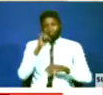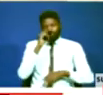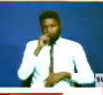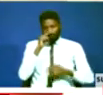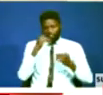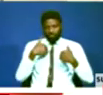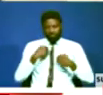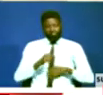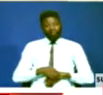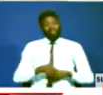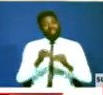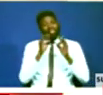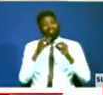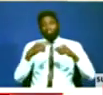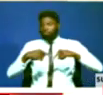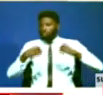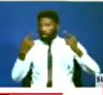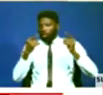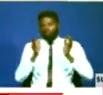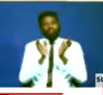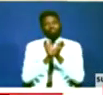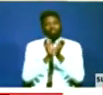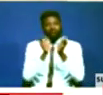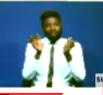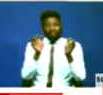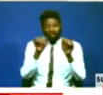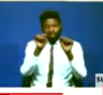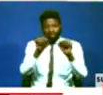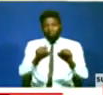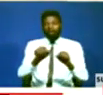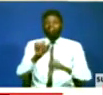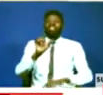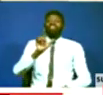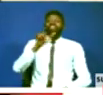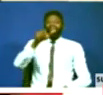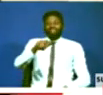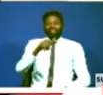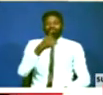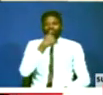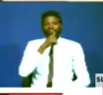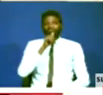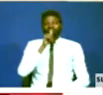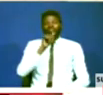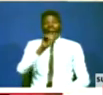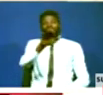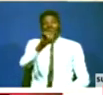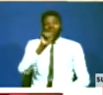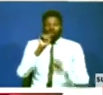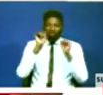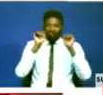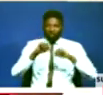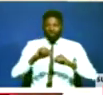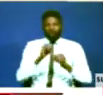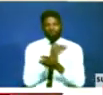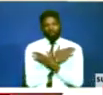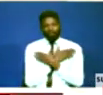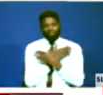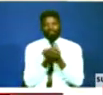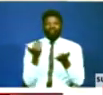him in public, and then later on behind the scenes he will call you, and then you mend fences. Well, I took to